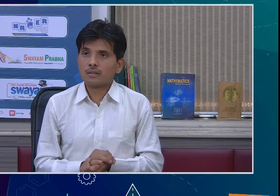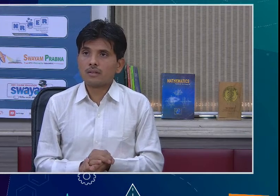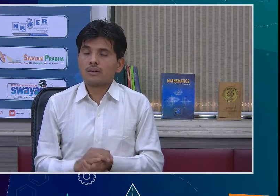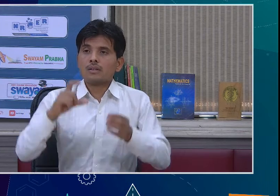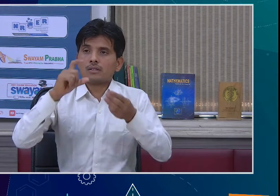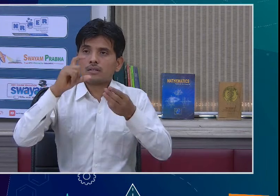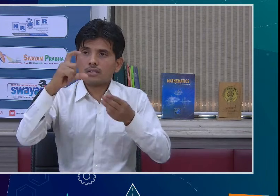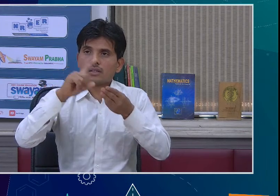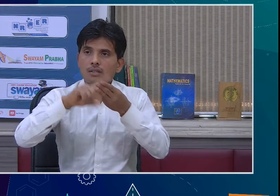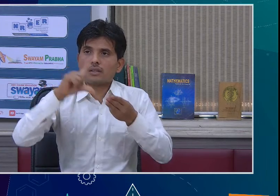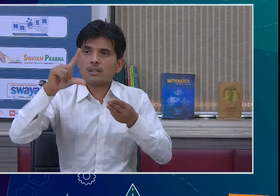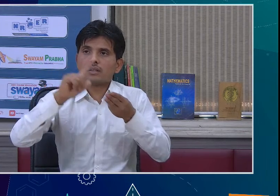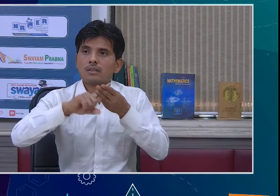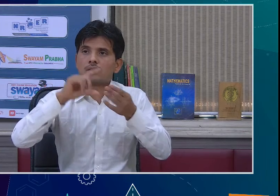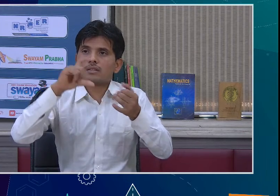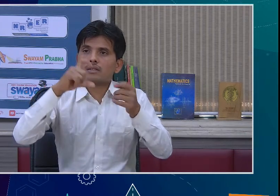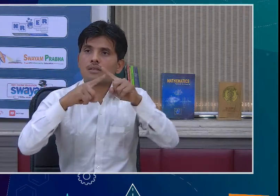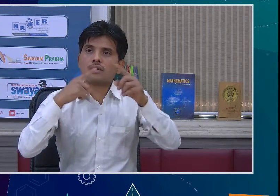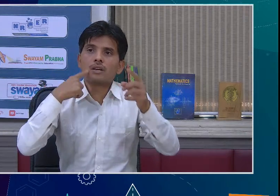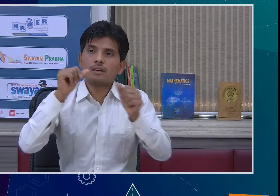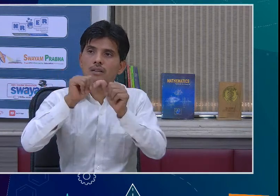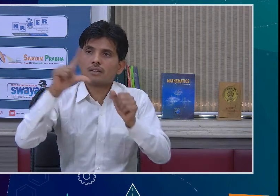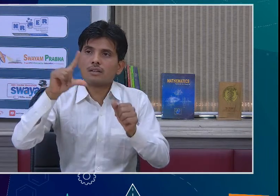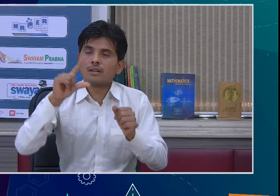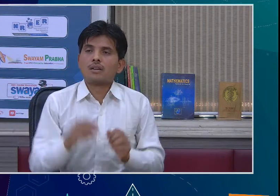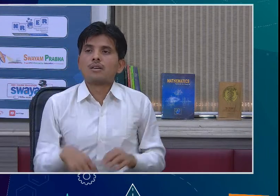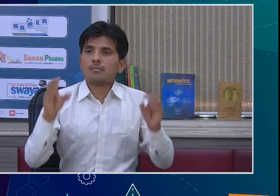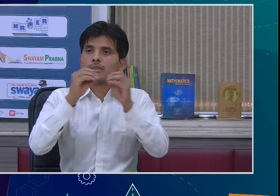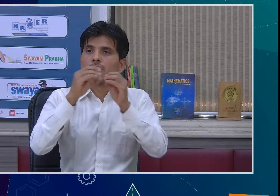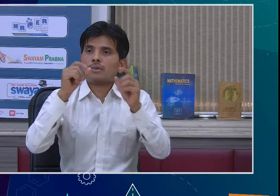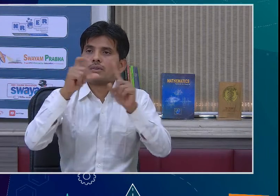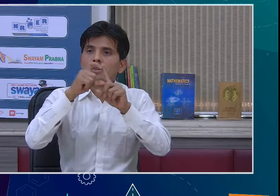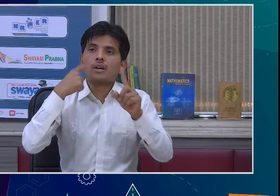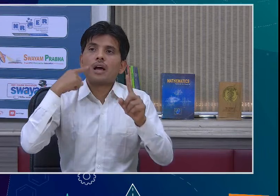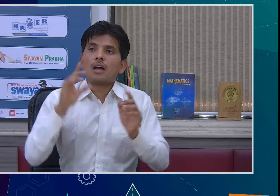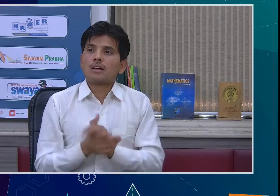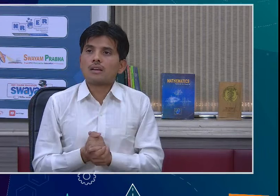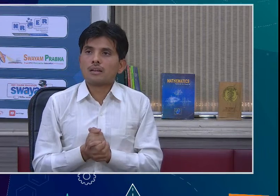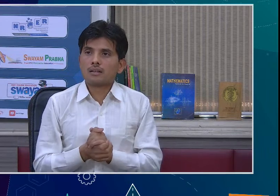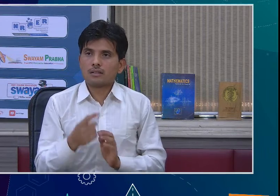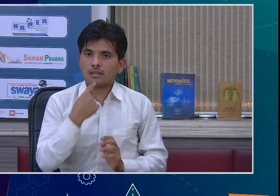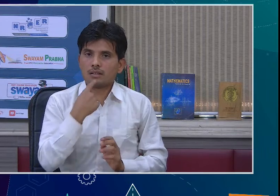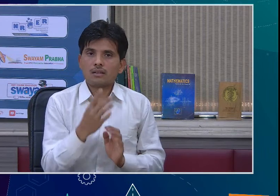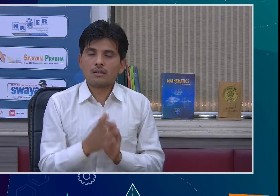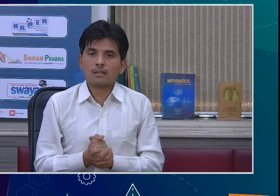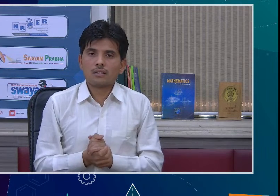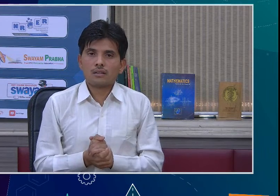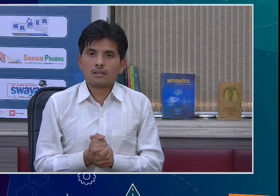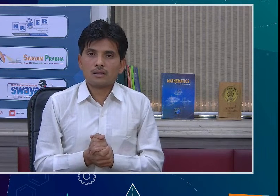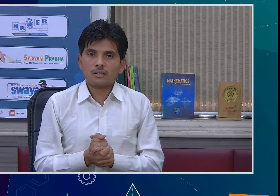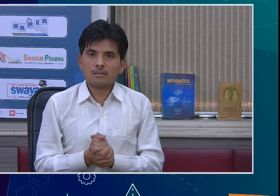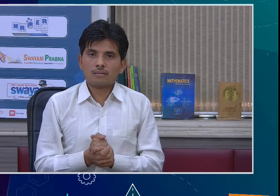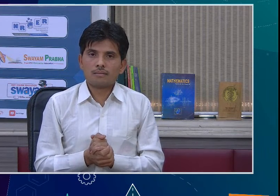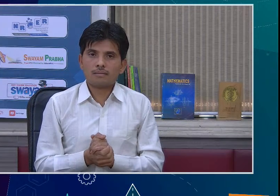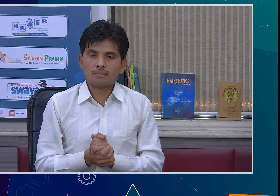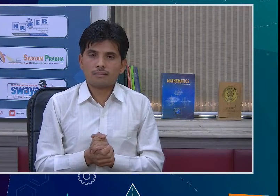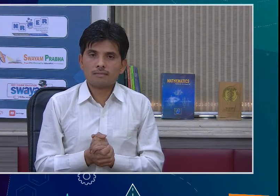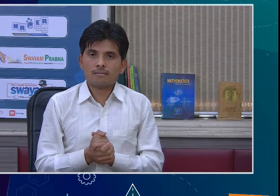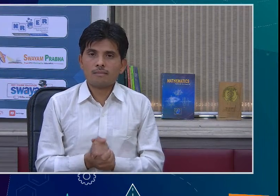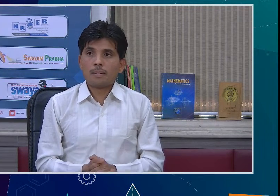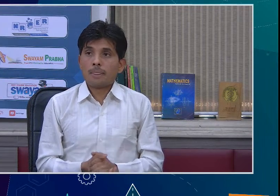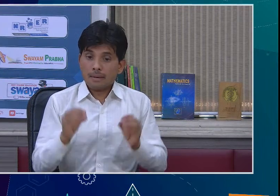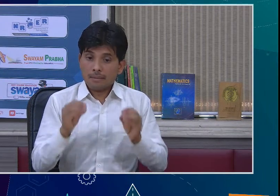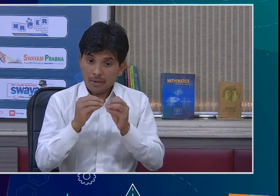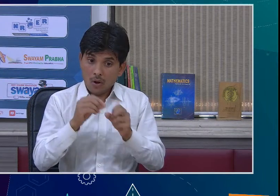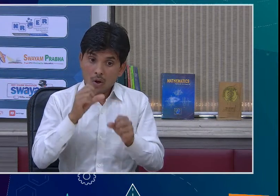objects. They are also celestial bodies, because you know these stars are made up of gases, and then they are big and